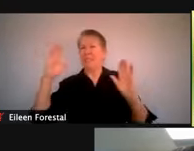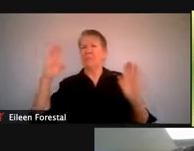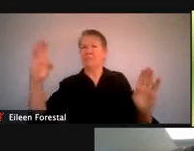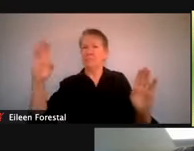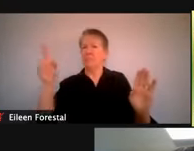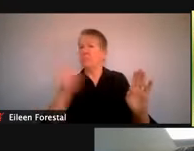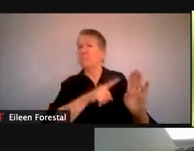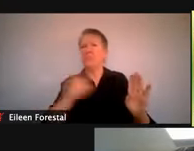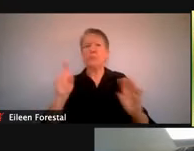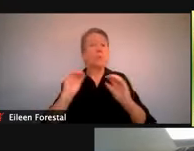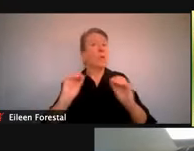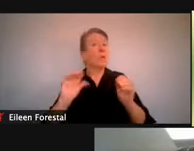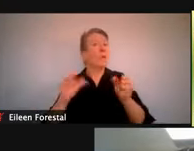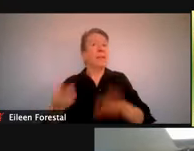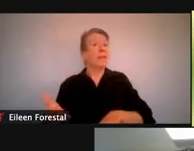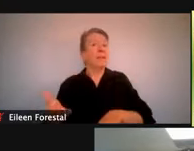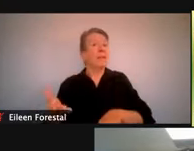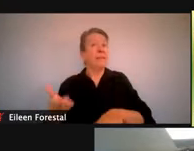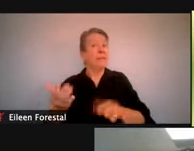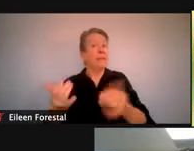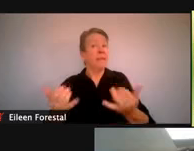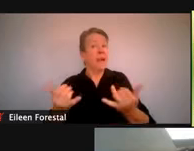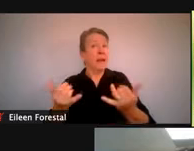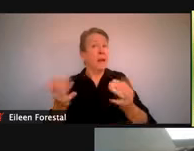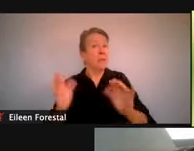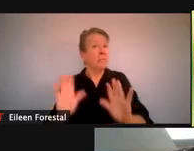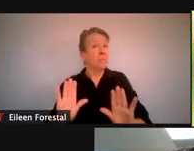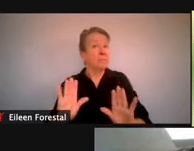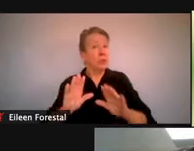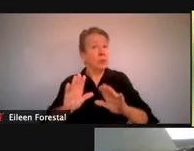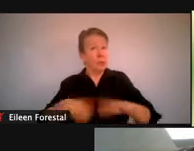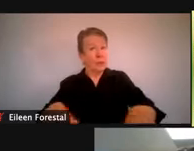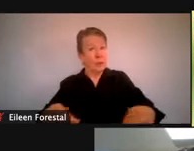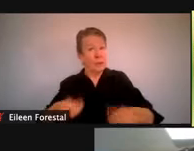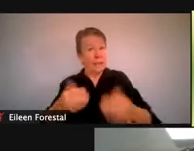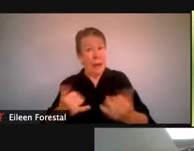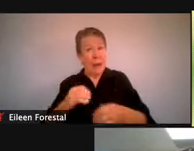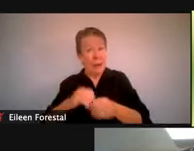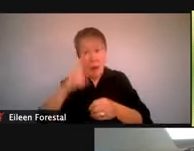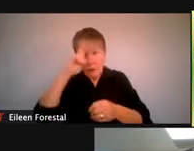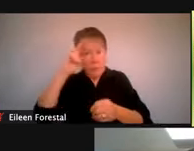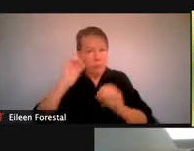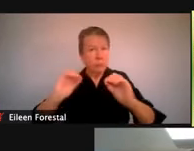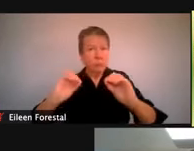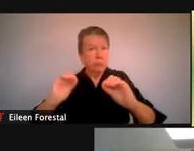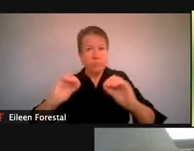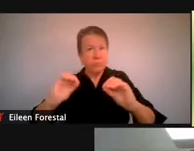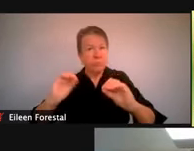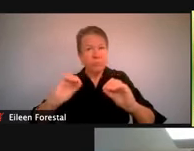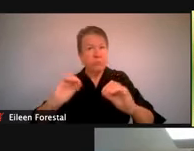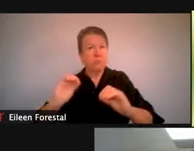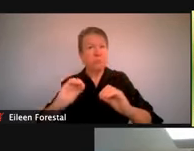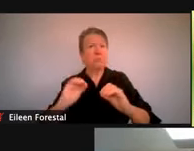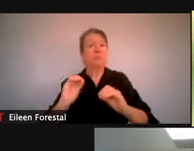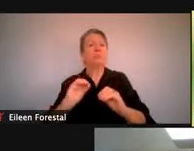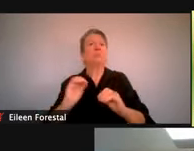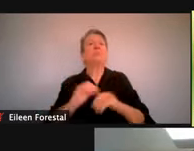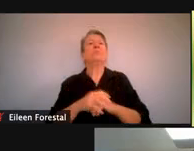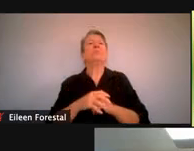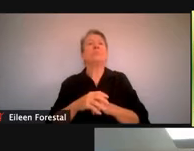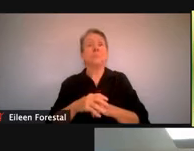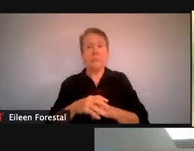deaths reported at this time, and none of these children are currently hospitalized. At the state veterans' homes, the numbers